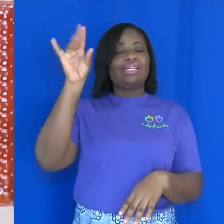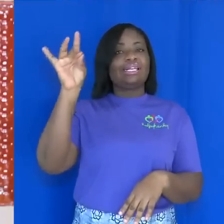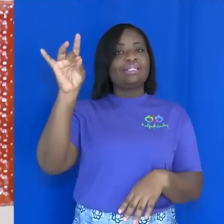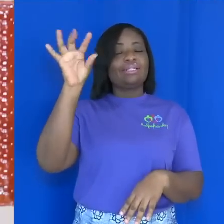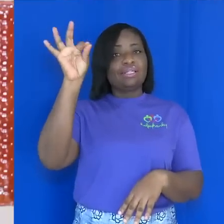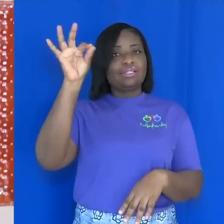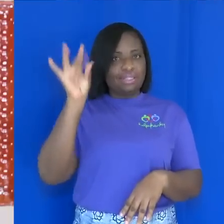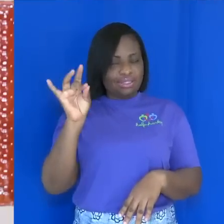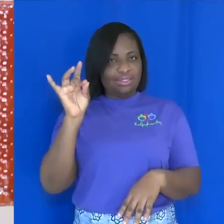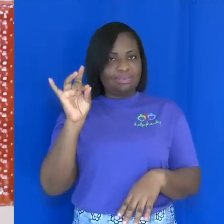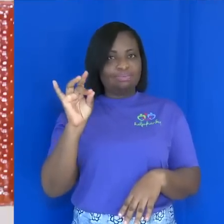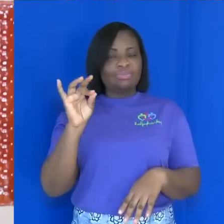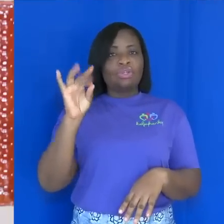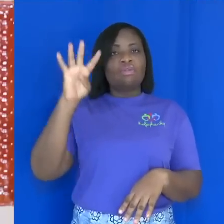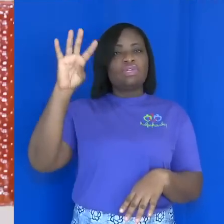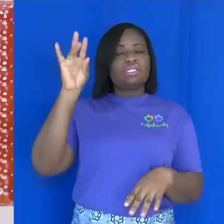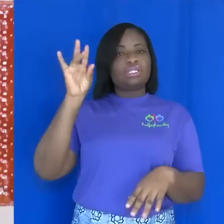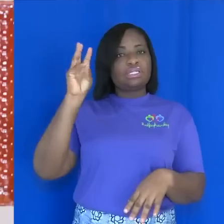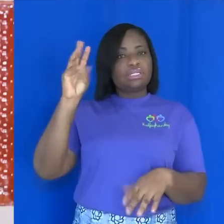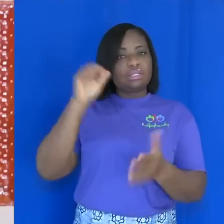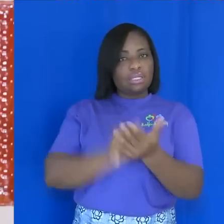398, with